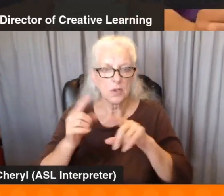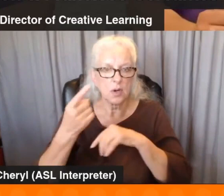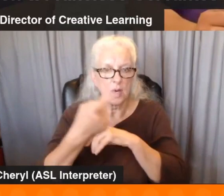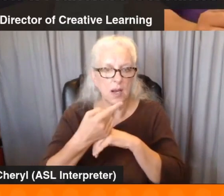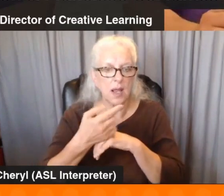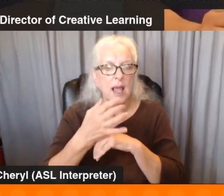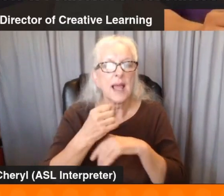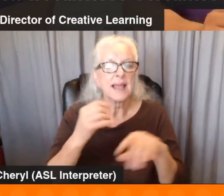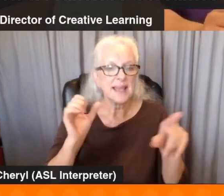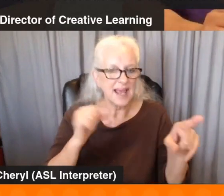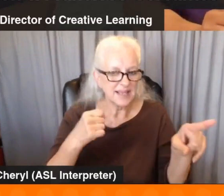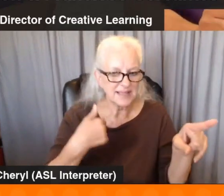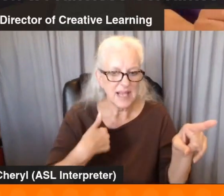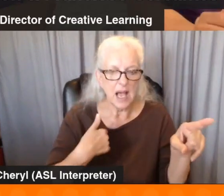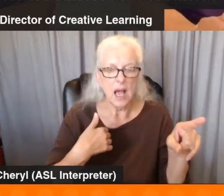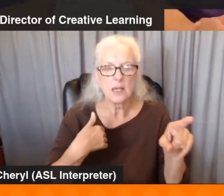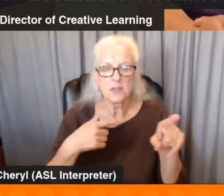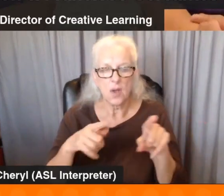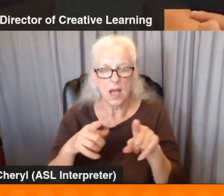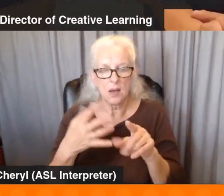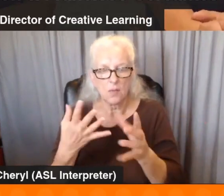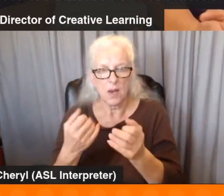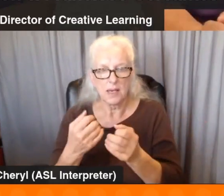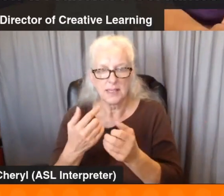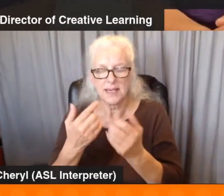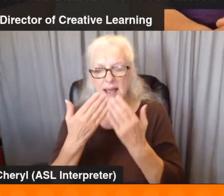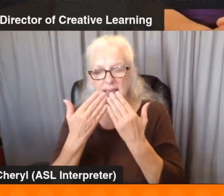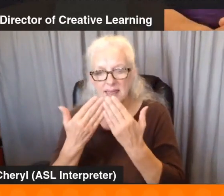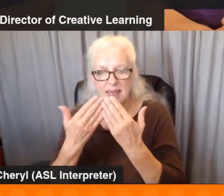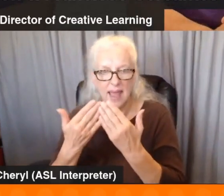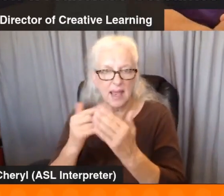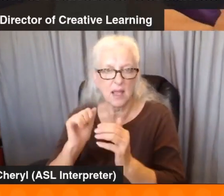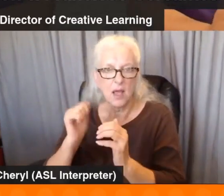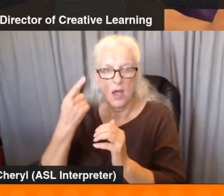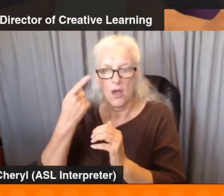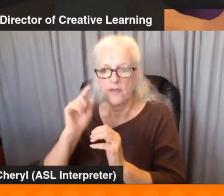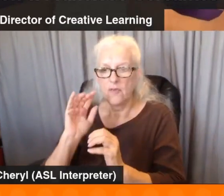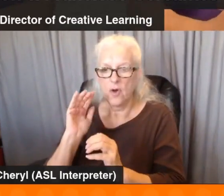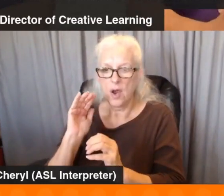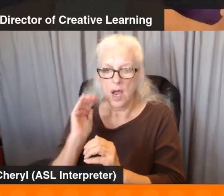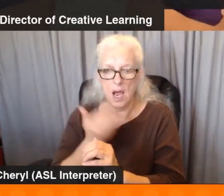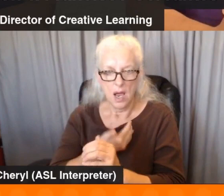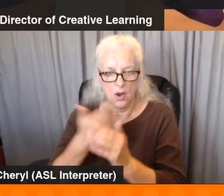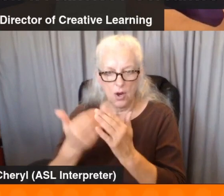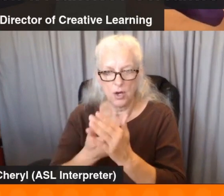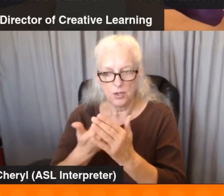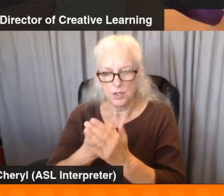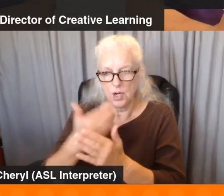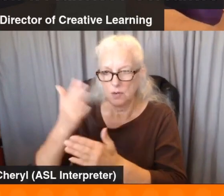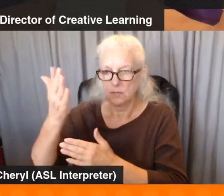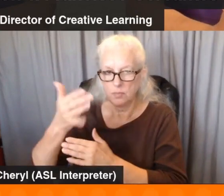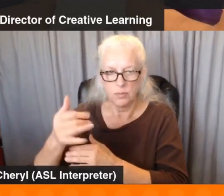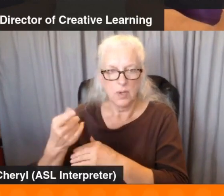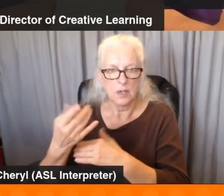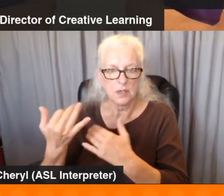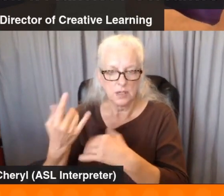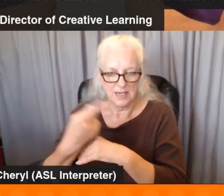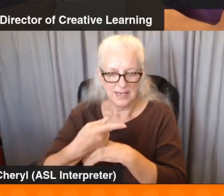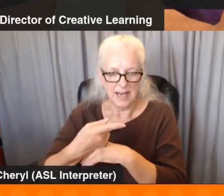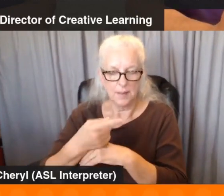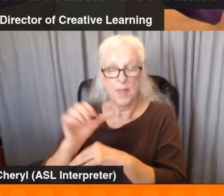also definitely want to highlight and say thank you again to our youth speakers joining us today. Scratch